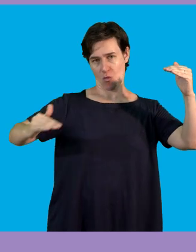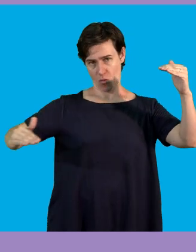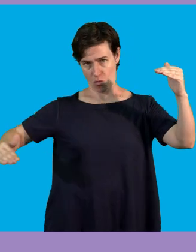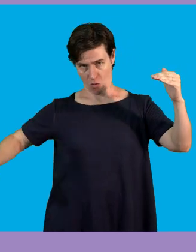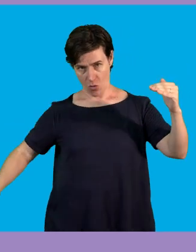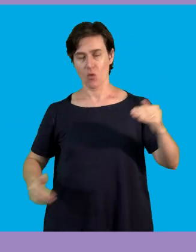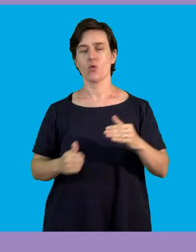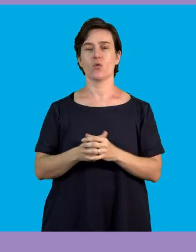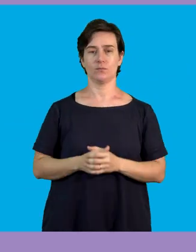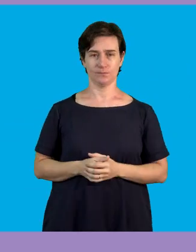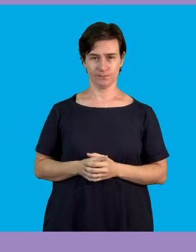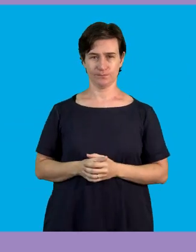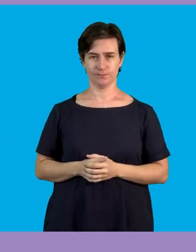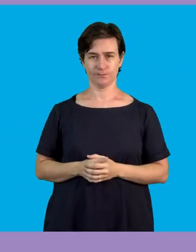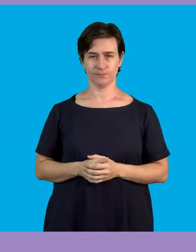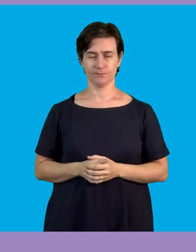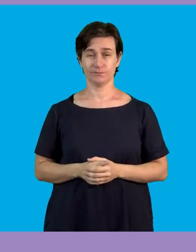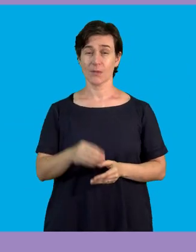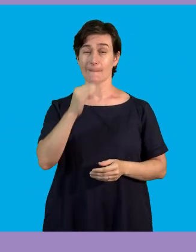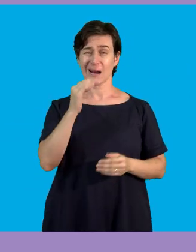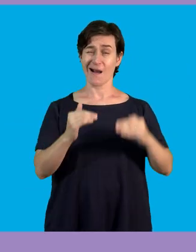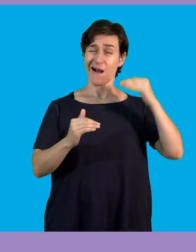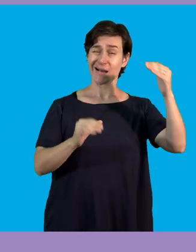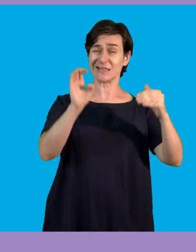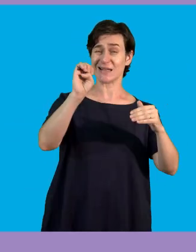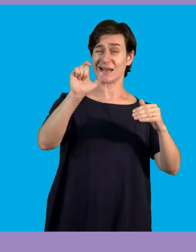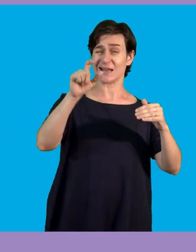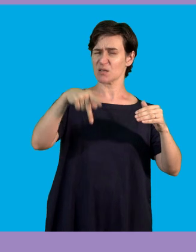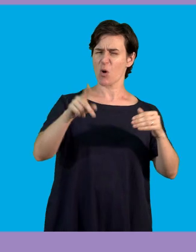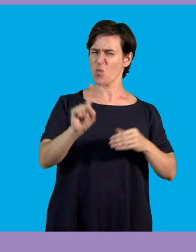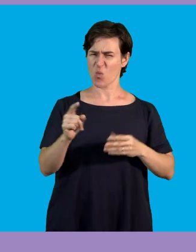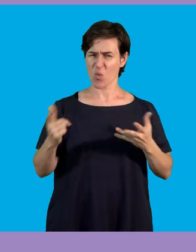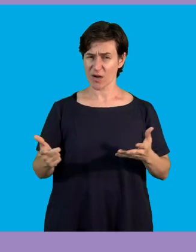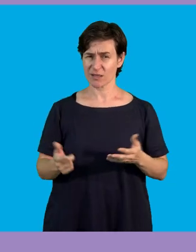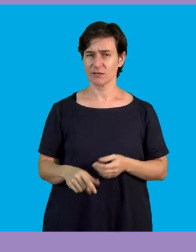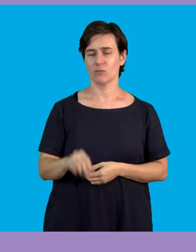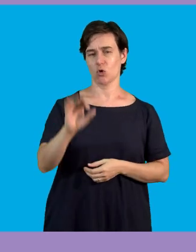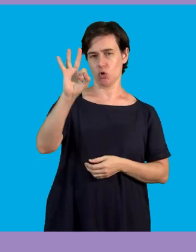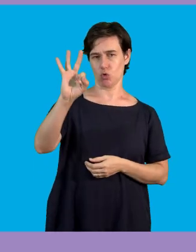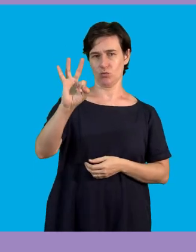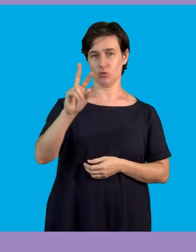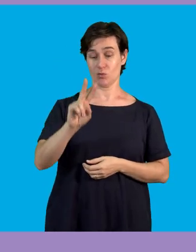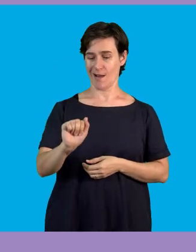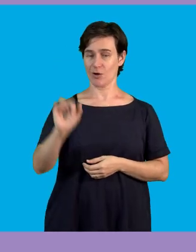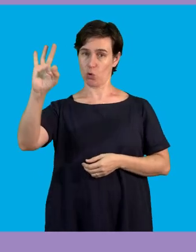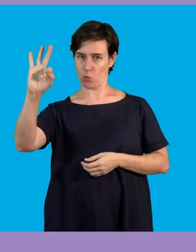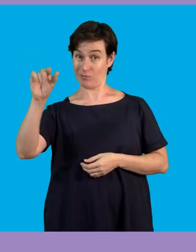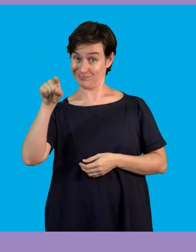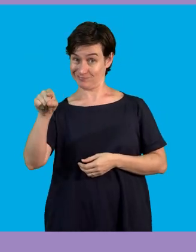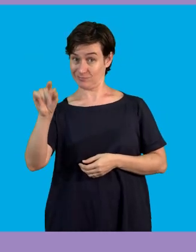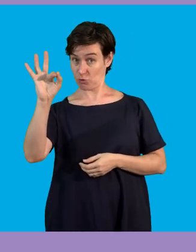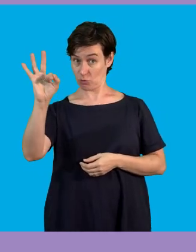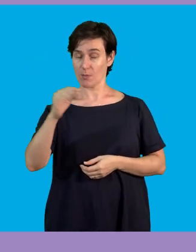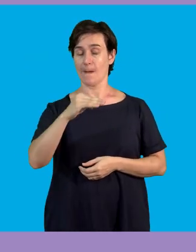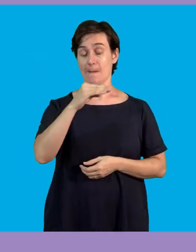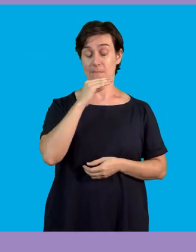means starting from the highest exponent to the lowest. So the highest exponent there is a cube. So